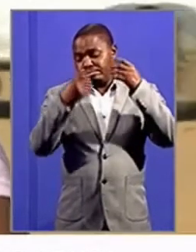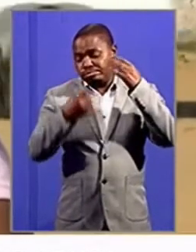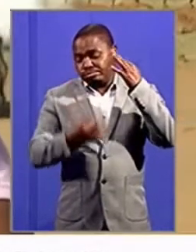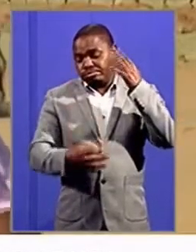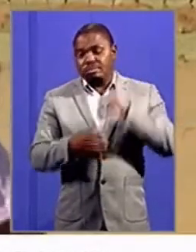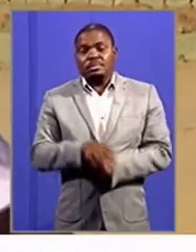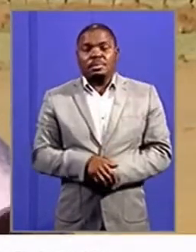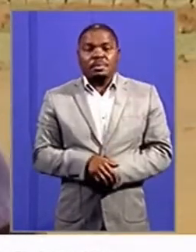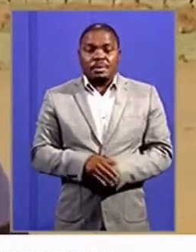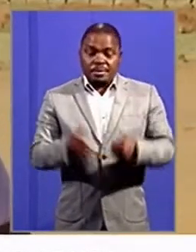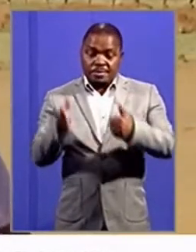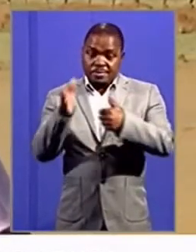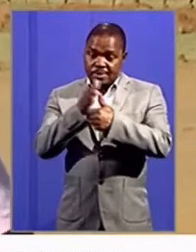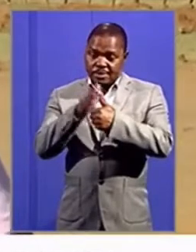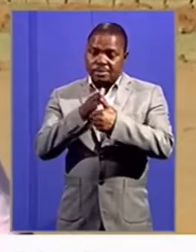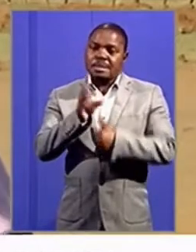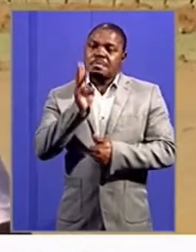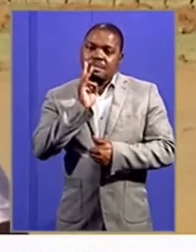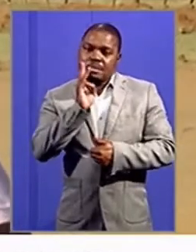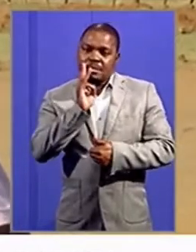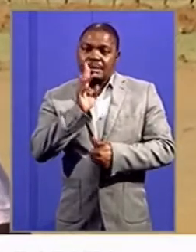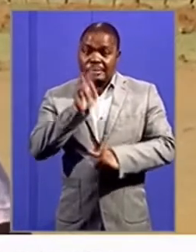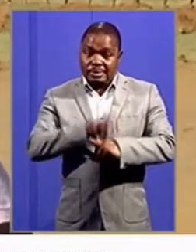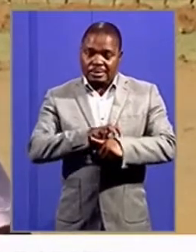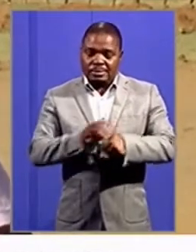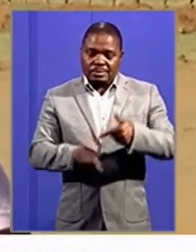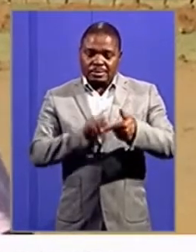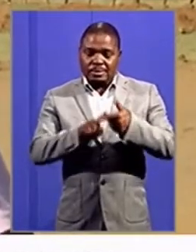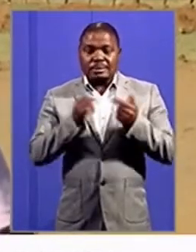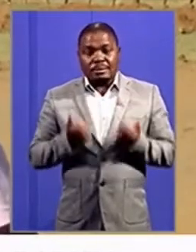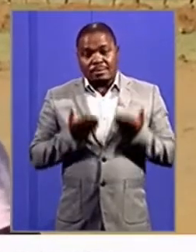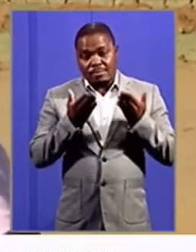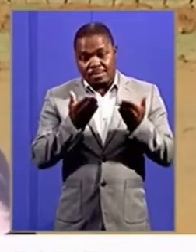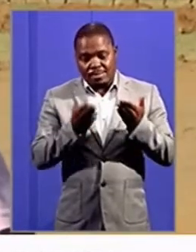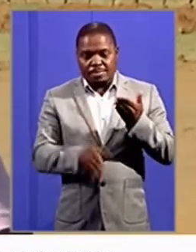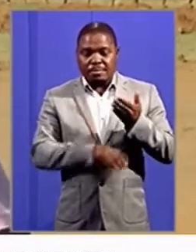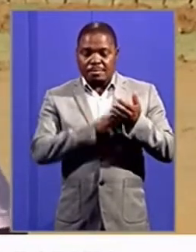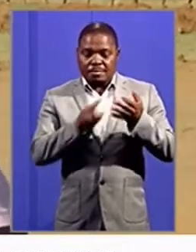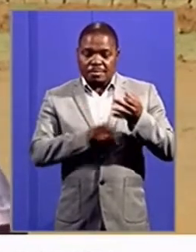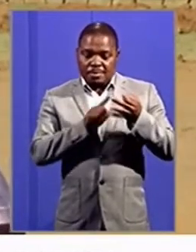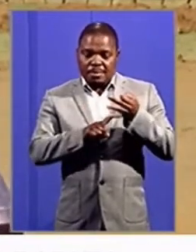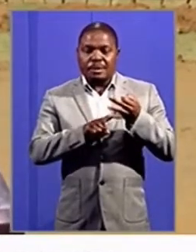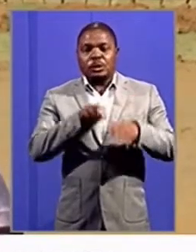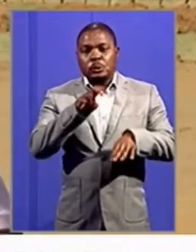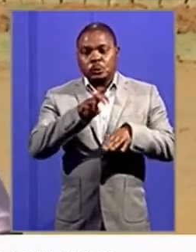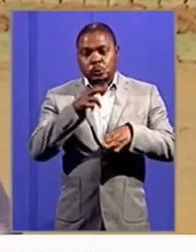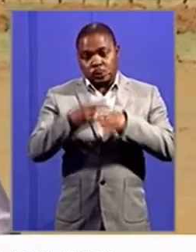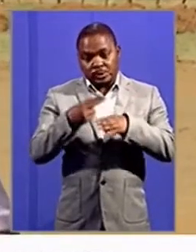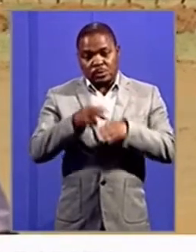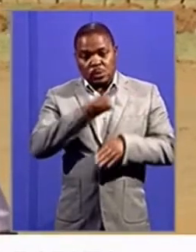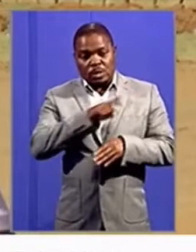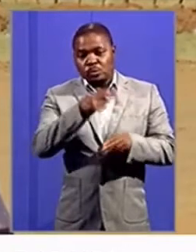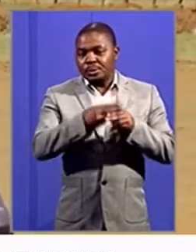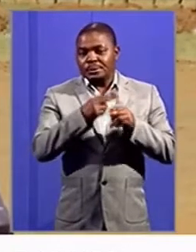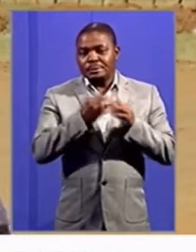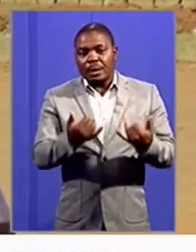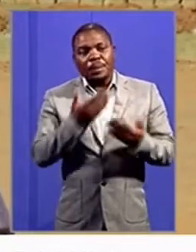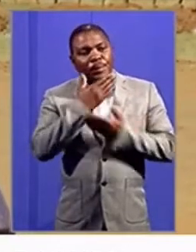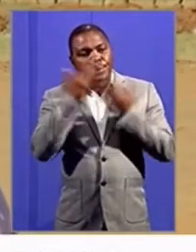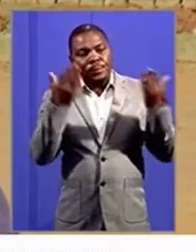Tlhoko ya pele go hloka metsi, service delivery, re tlhoka le toilet because ha rena di-toilet as it